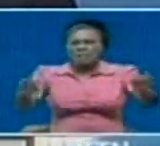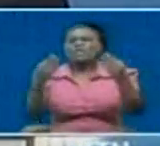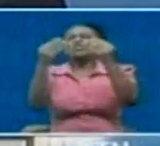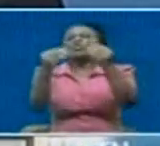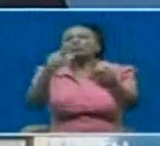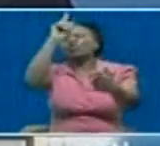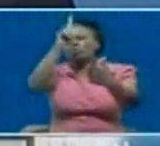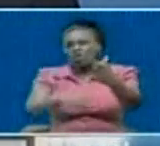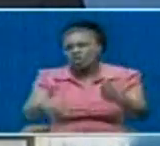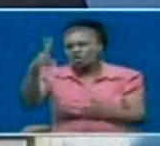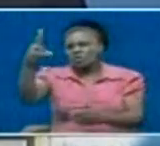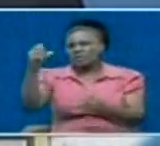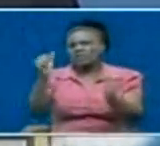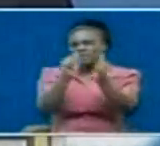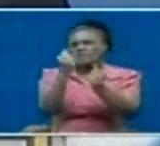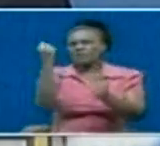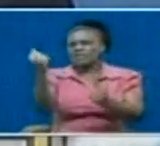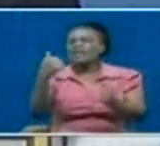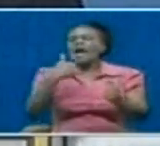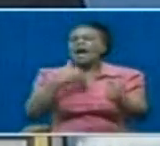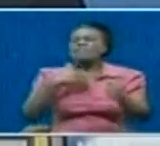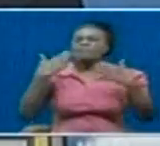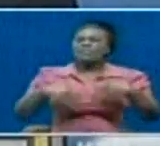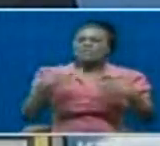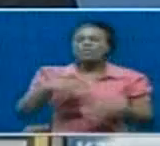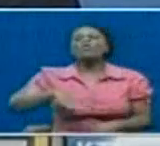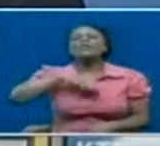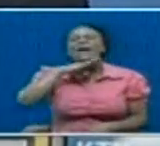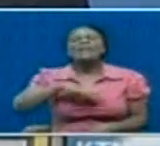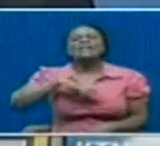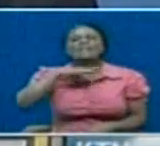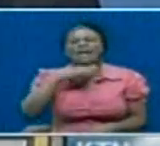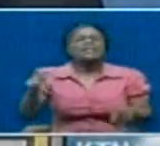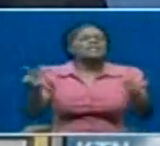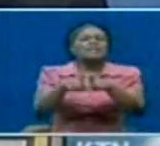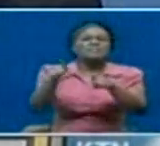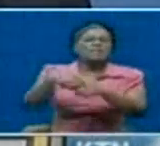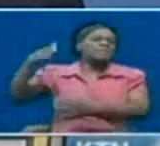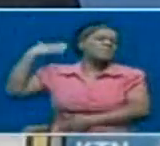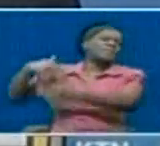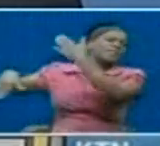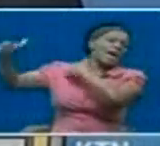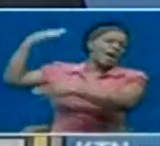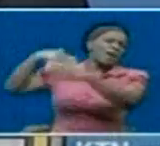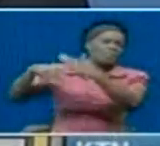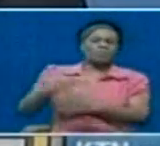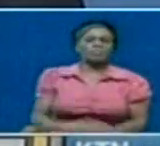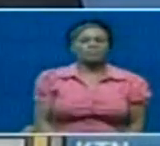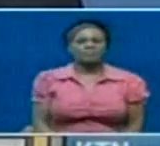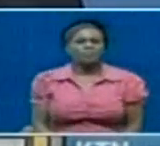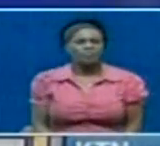that 2015, we will not be having people dying and sending off relief food, just like we've done over the last couple of